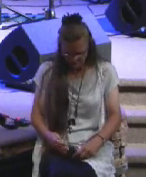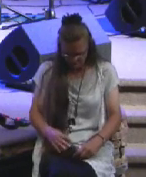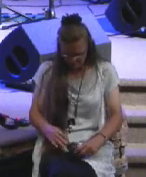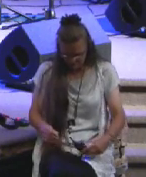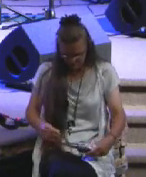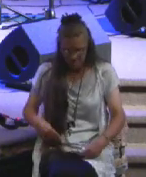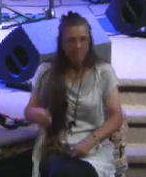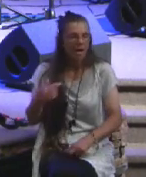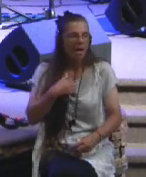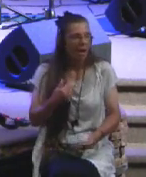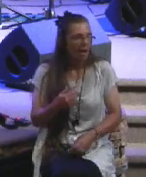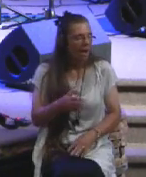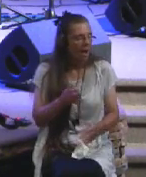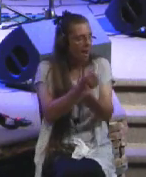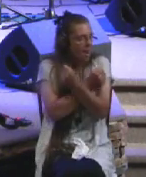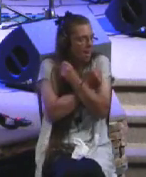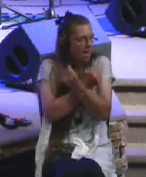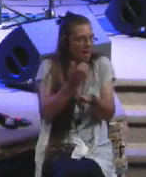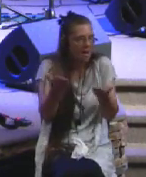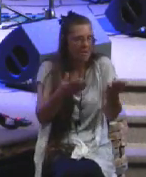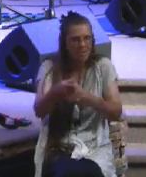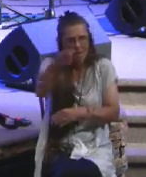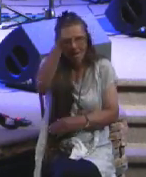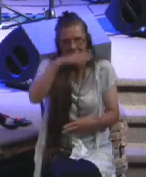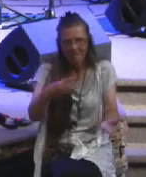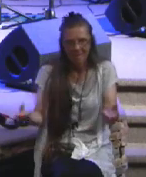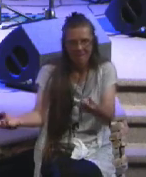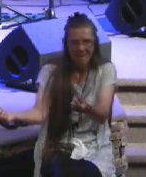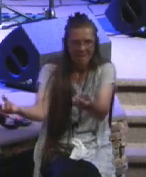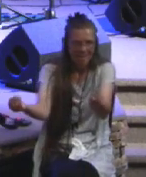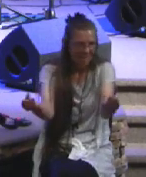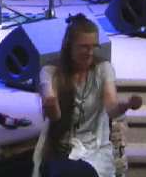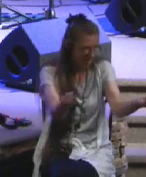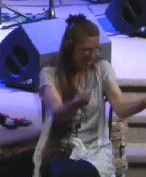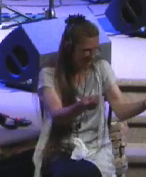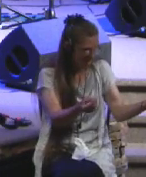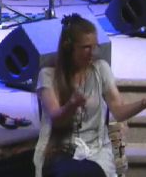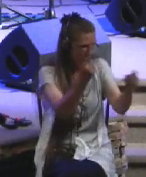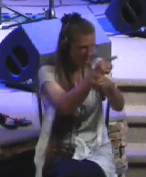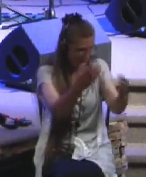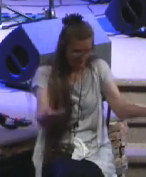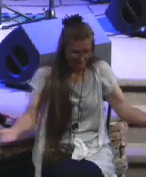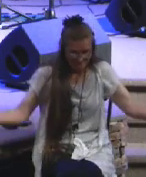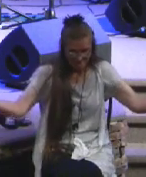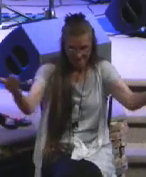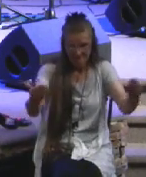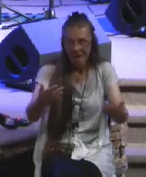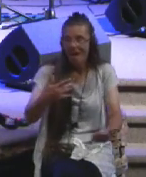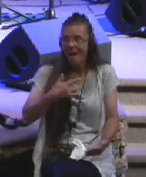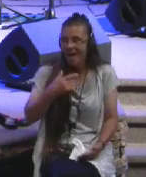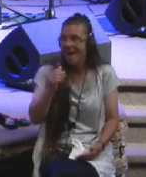I love what God does right here. I tell you, I am